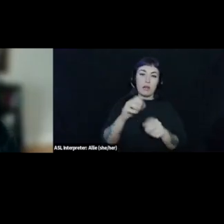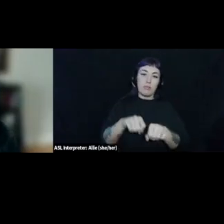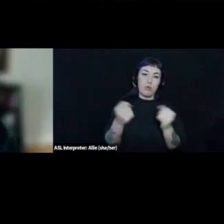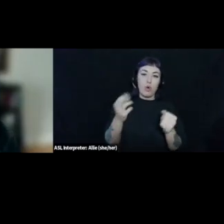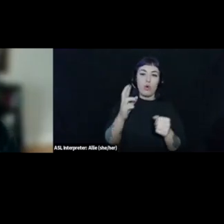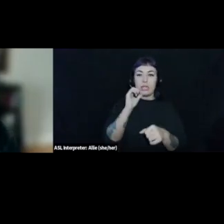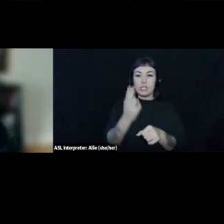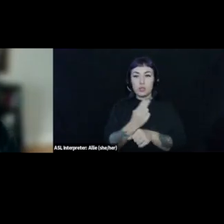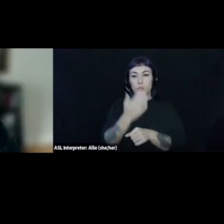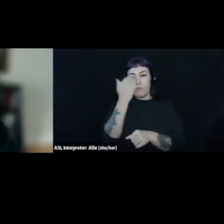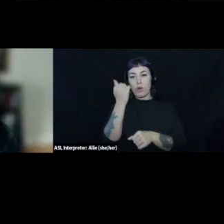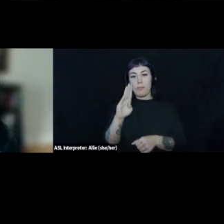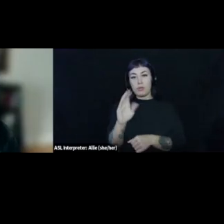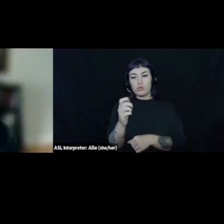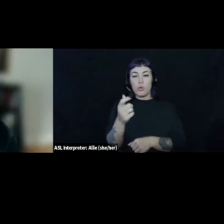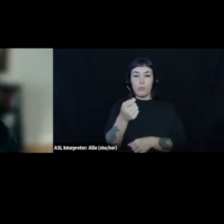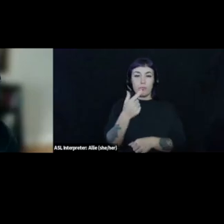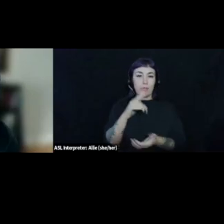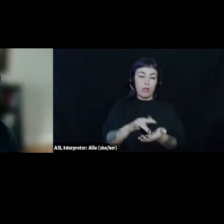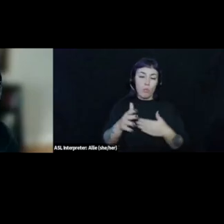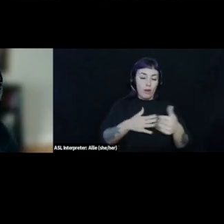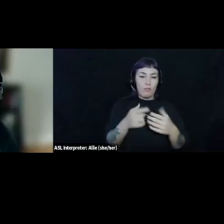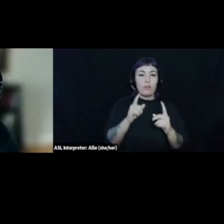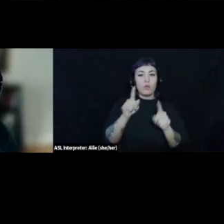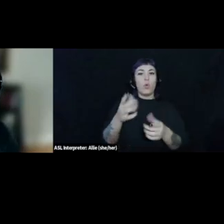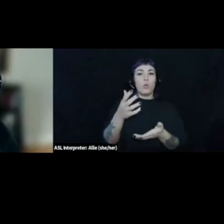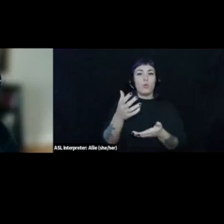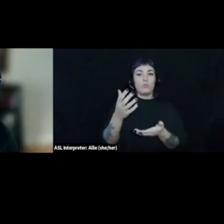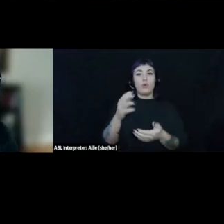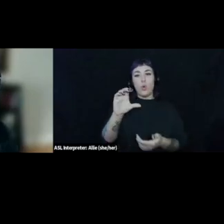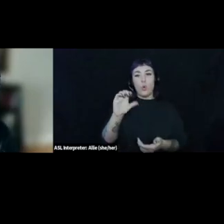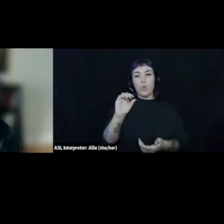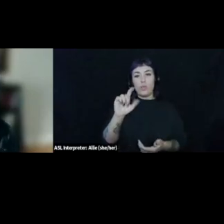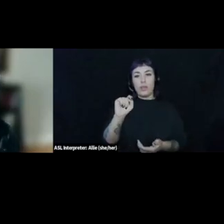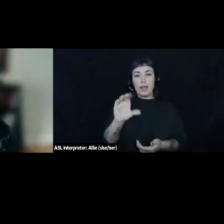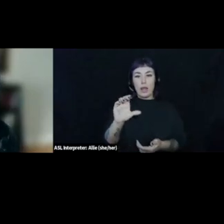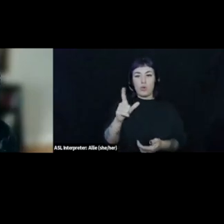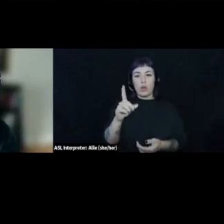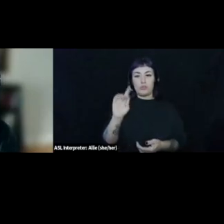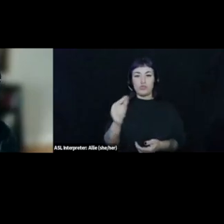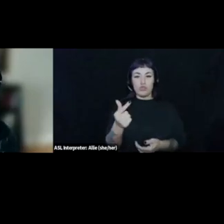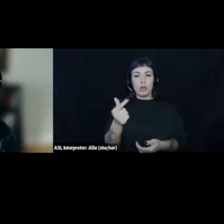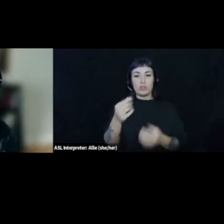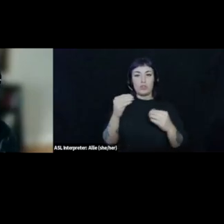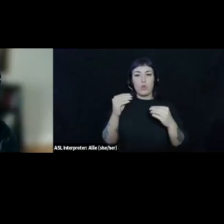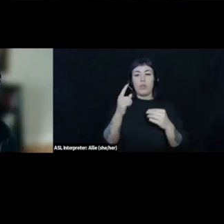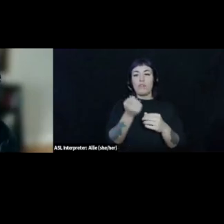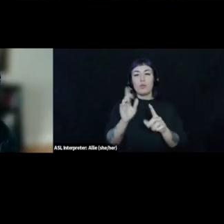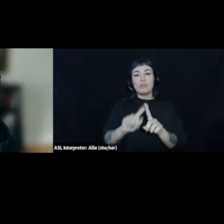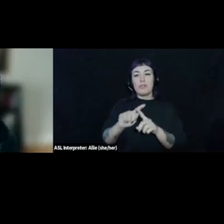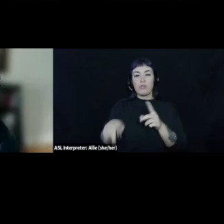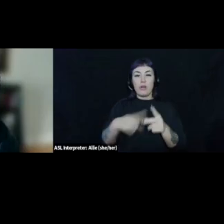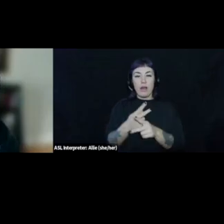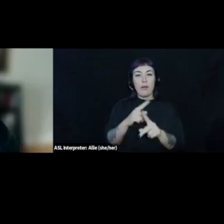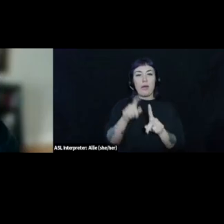one or you forgot your birth control pill, whatever, you can go get that over the counter at drugstores. There's a few different kinds, but